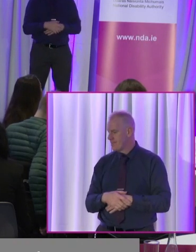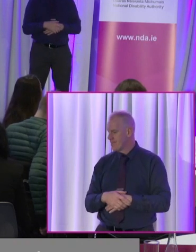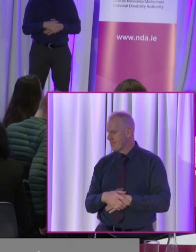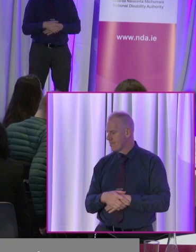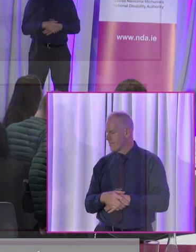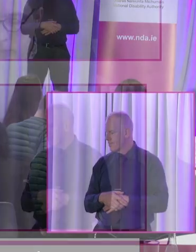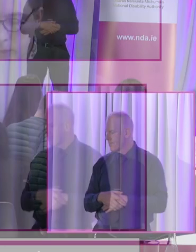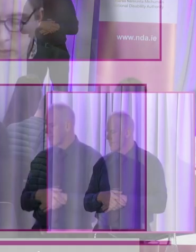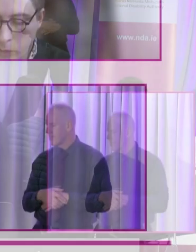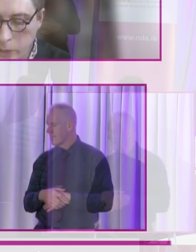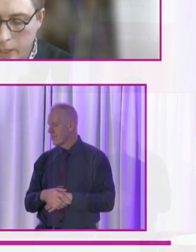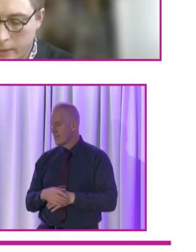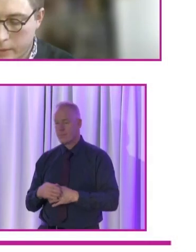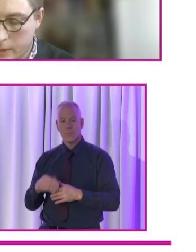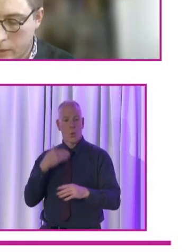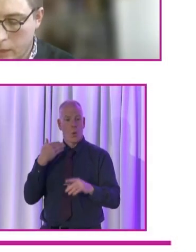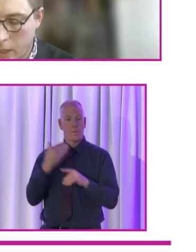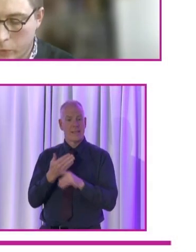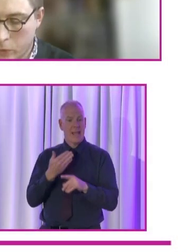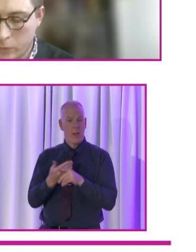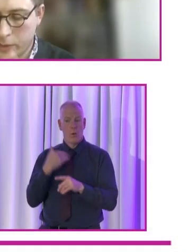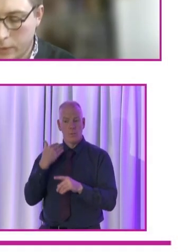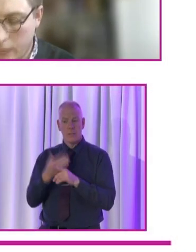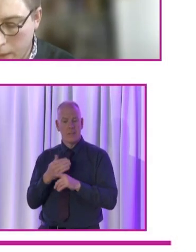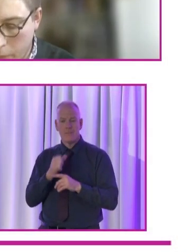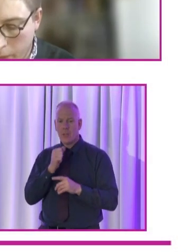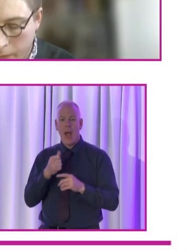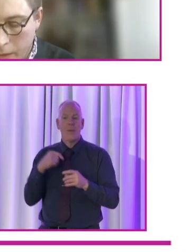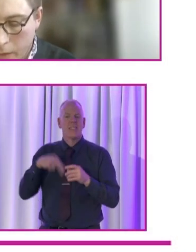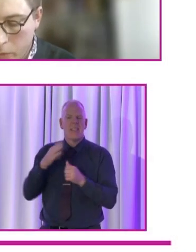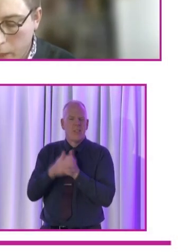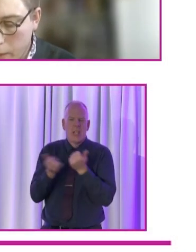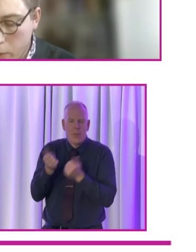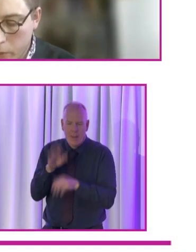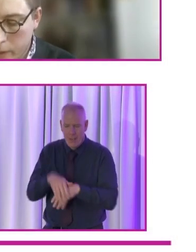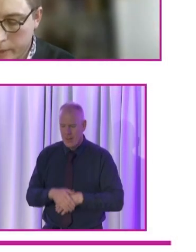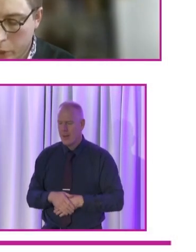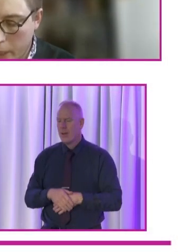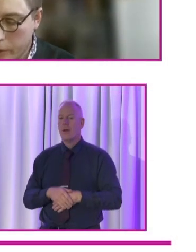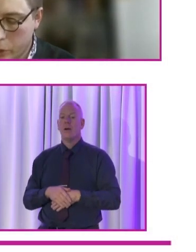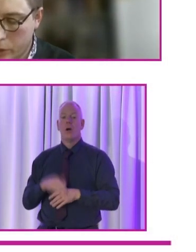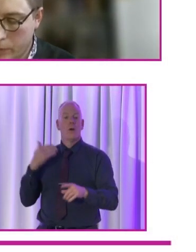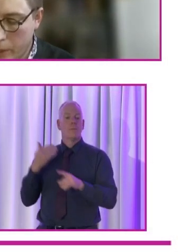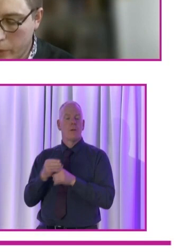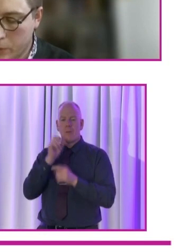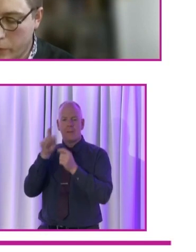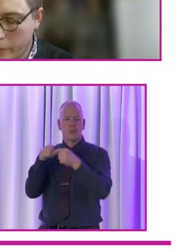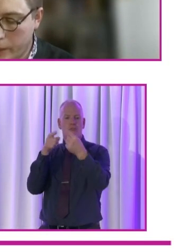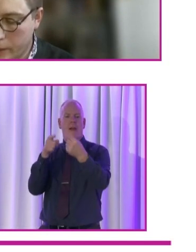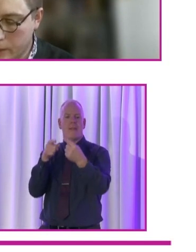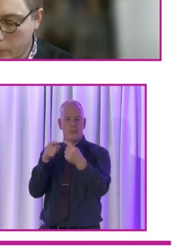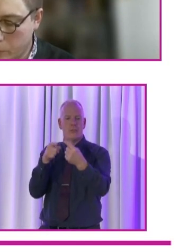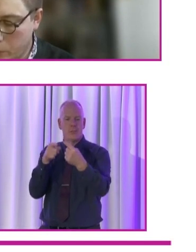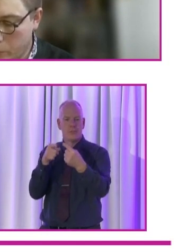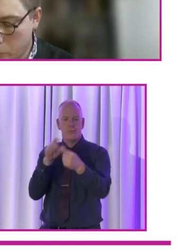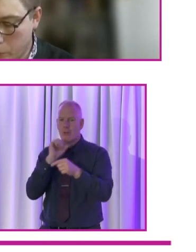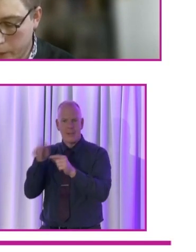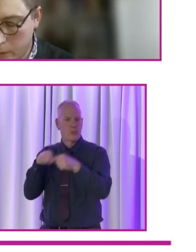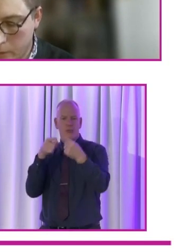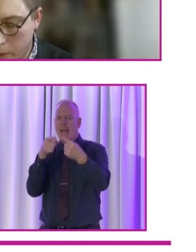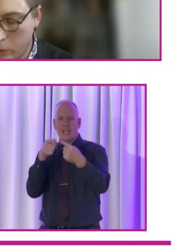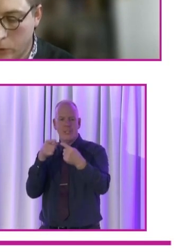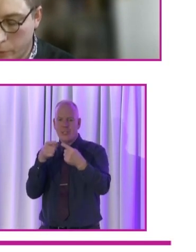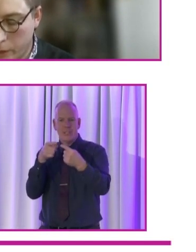Yes. So to date, no one has. I was almost at the end anyway. To date, no one has challenged the barriers preventing disabled people